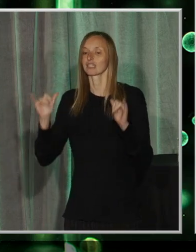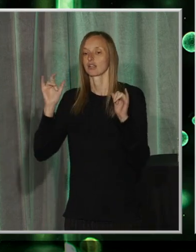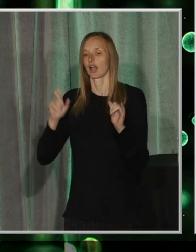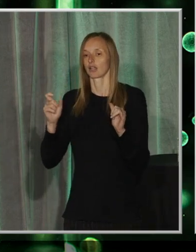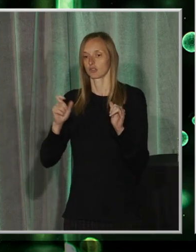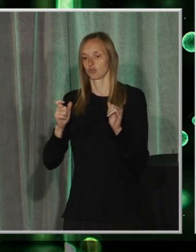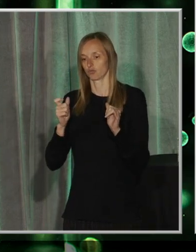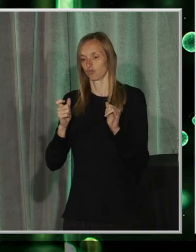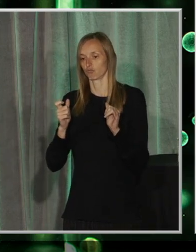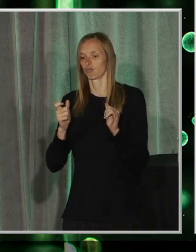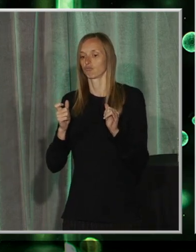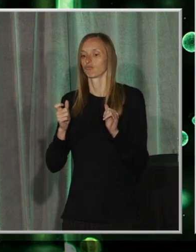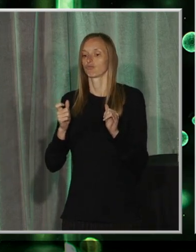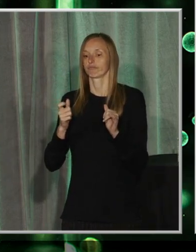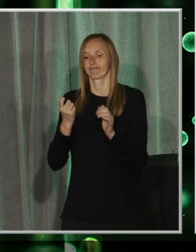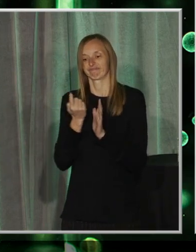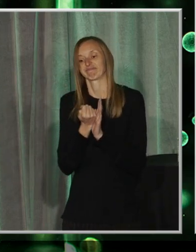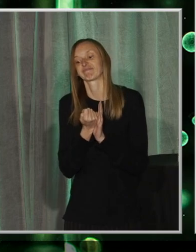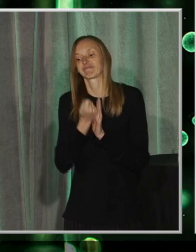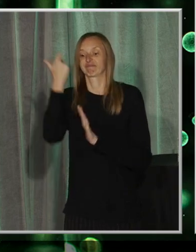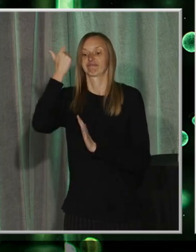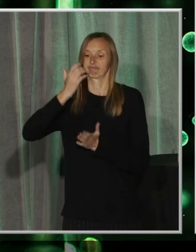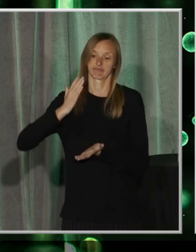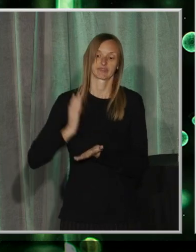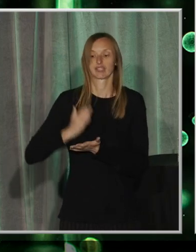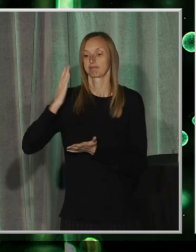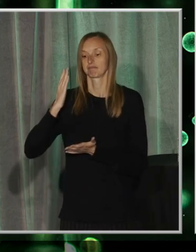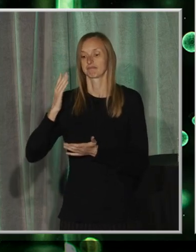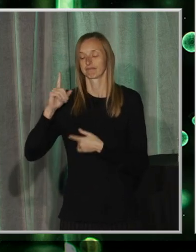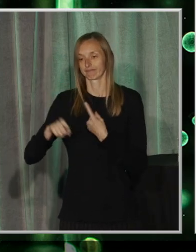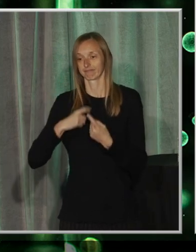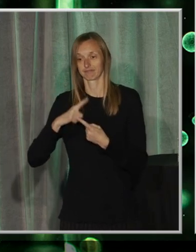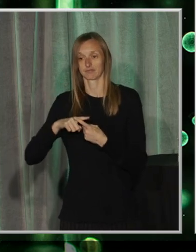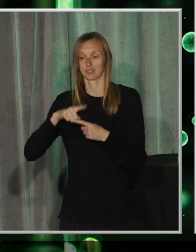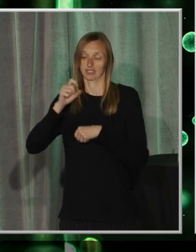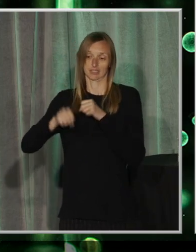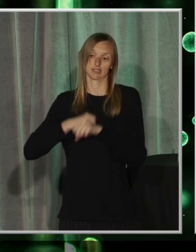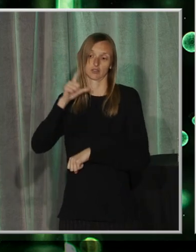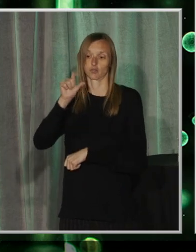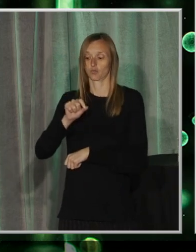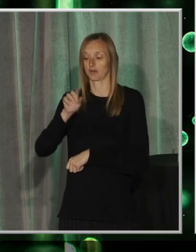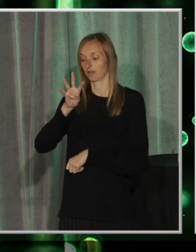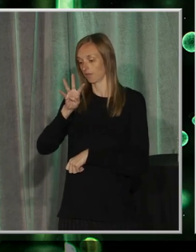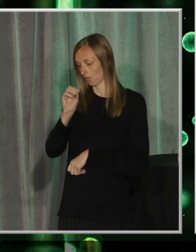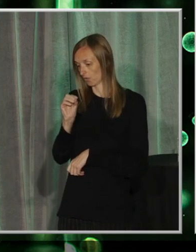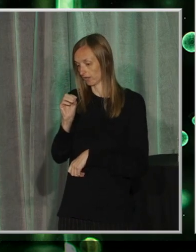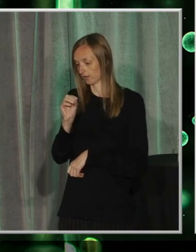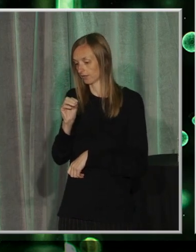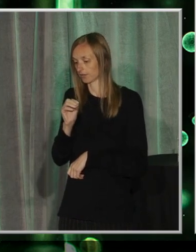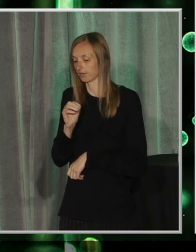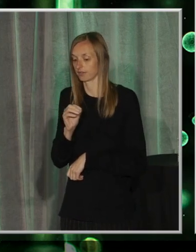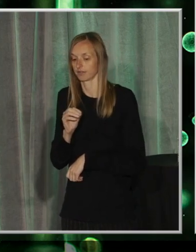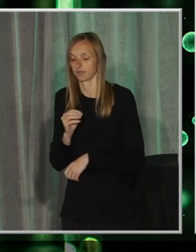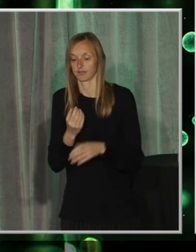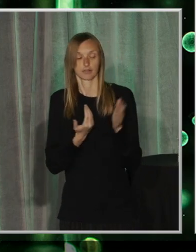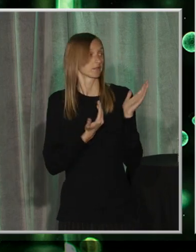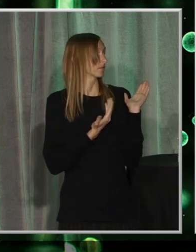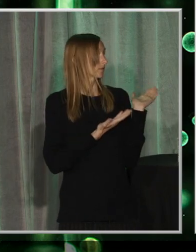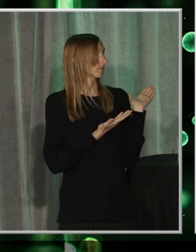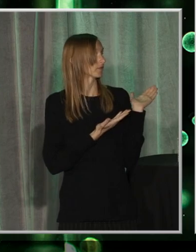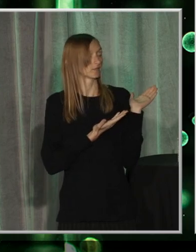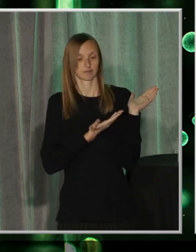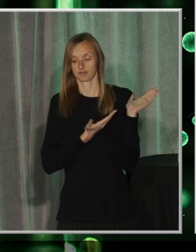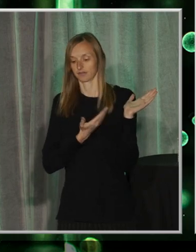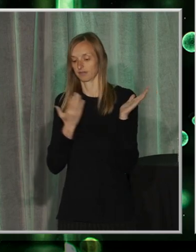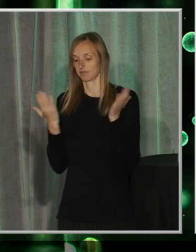eliminate their usage completely by 2040. And here I think you may all be